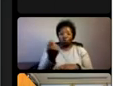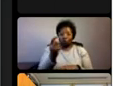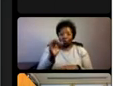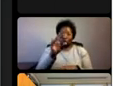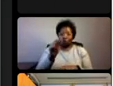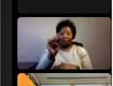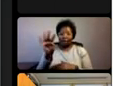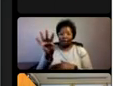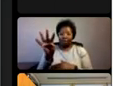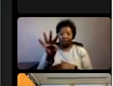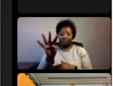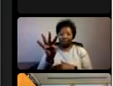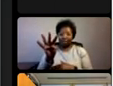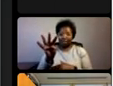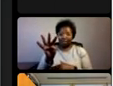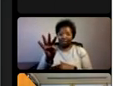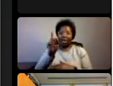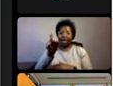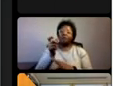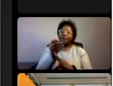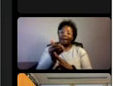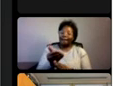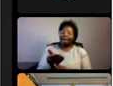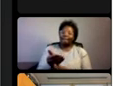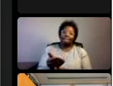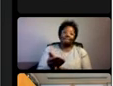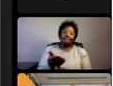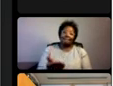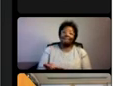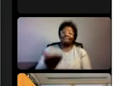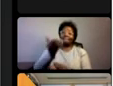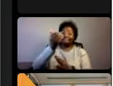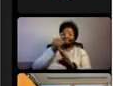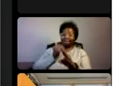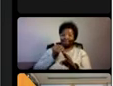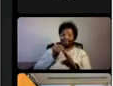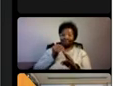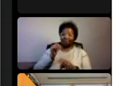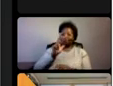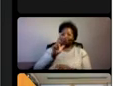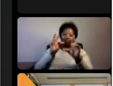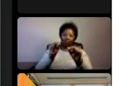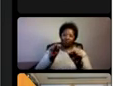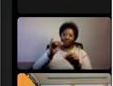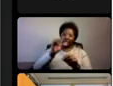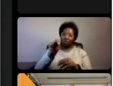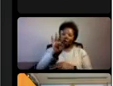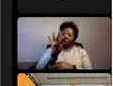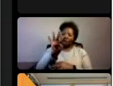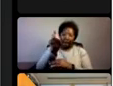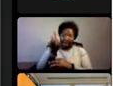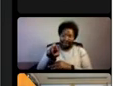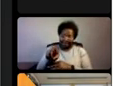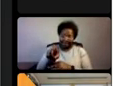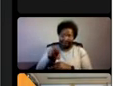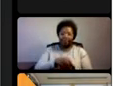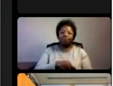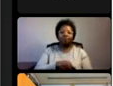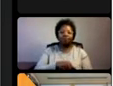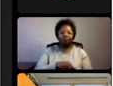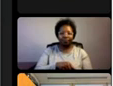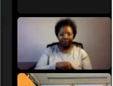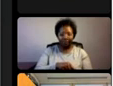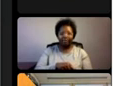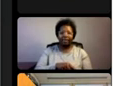administered prior to January 4th. Families can also submit PCR tests as well if they recently